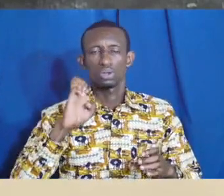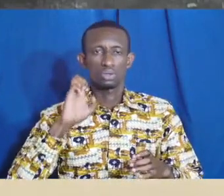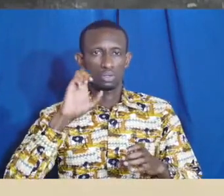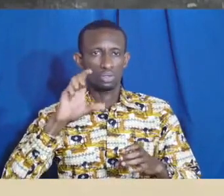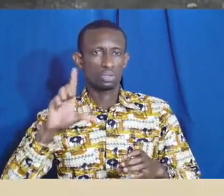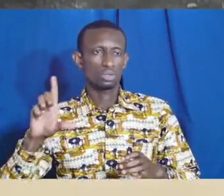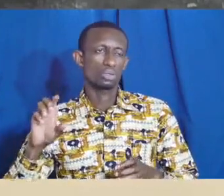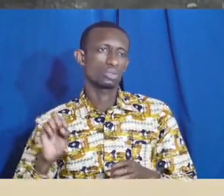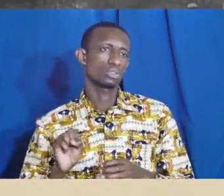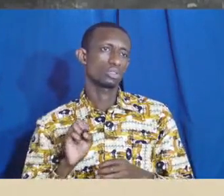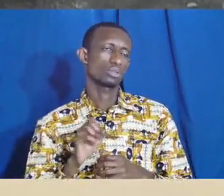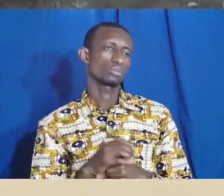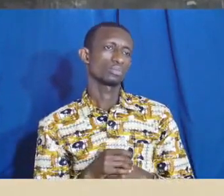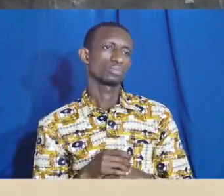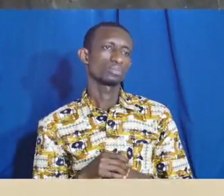intracellular